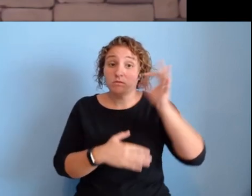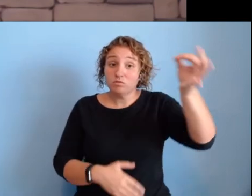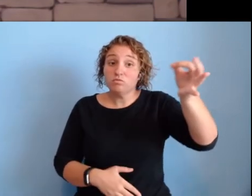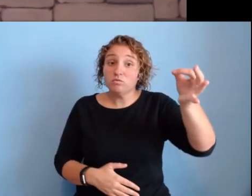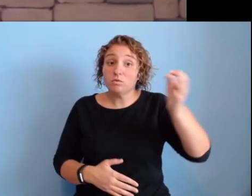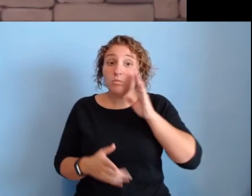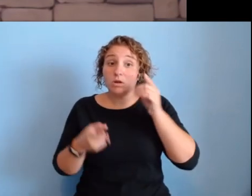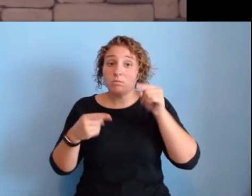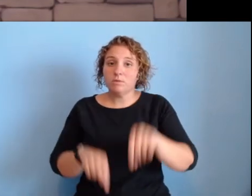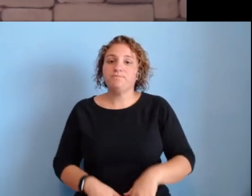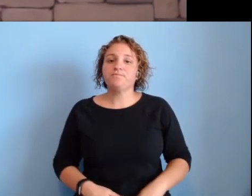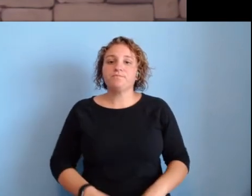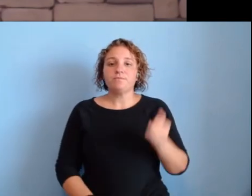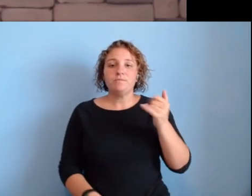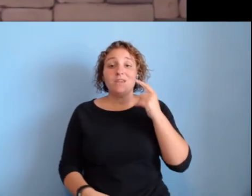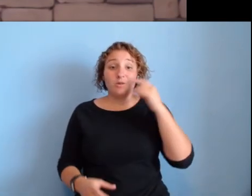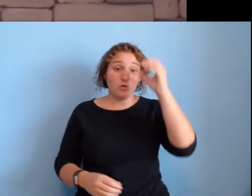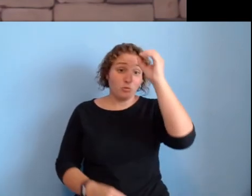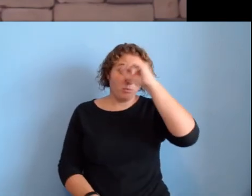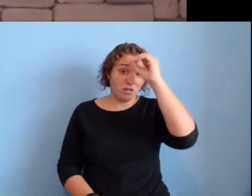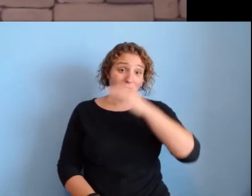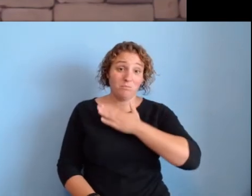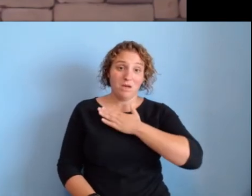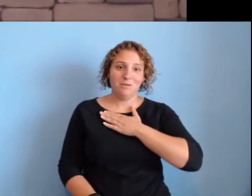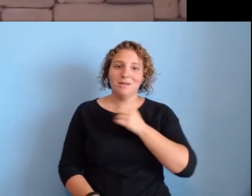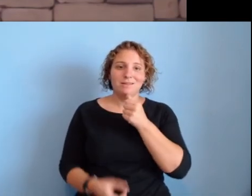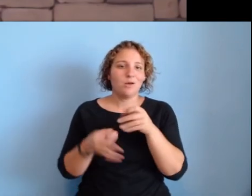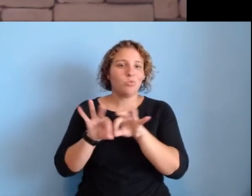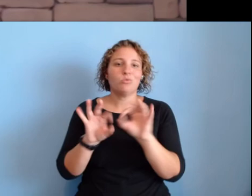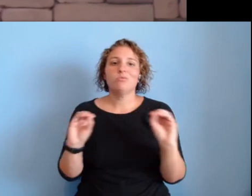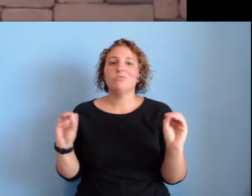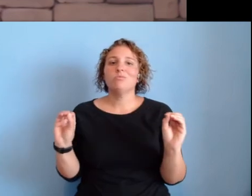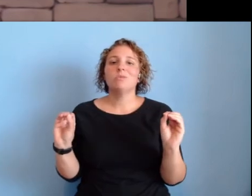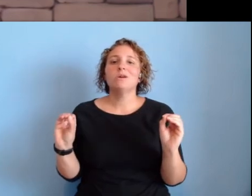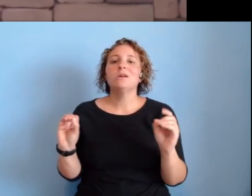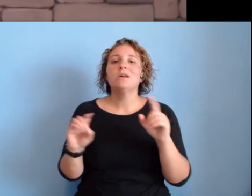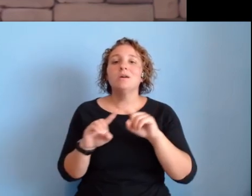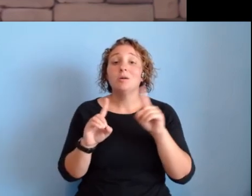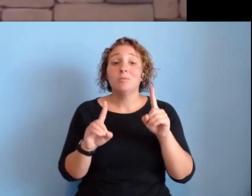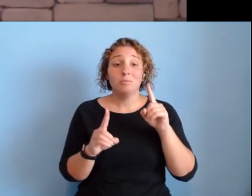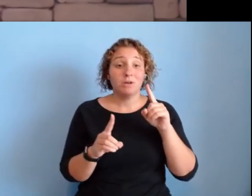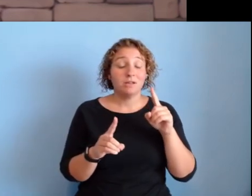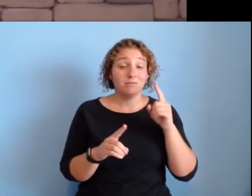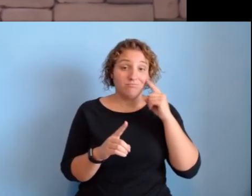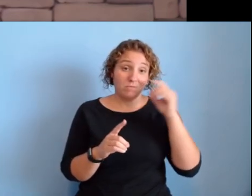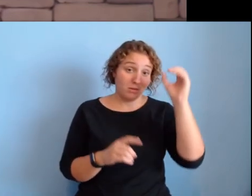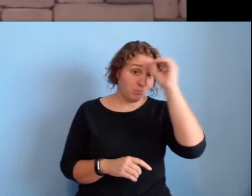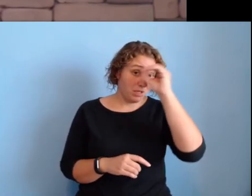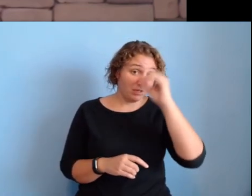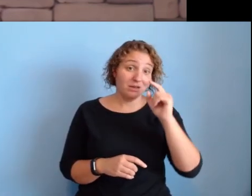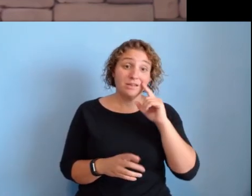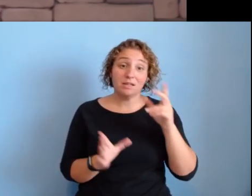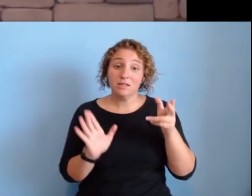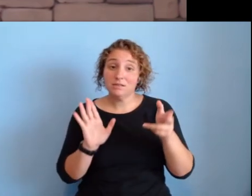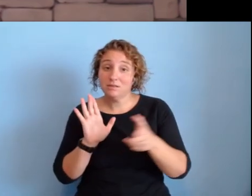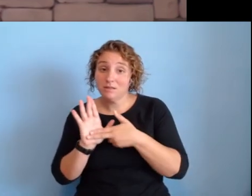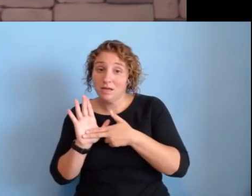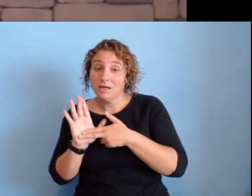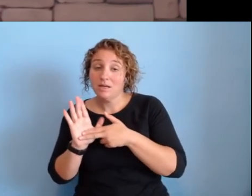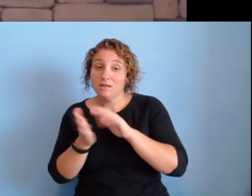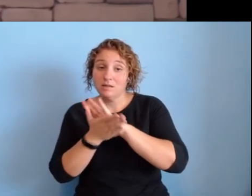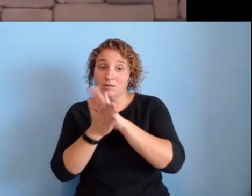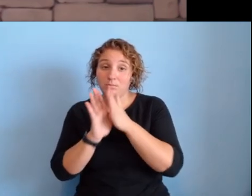bag of beans at Walmart. But an opinion is, he signs his peace agreement, which makes it clear he